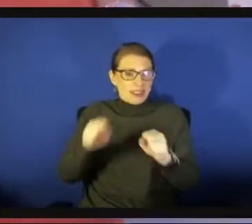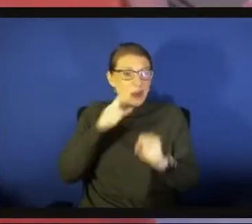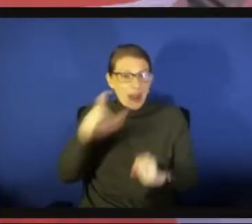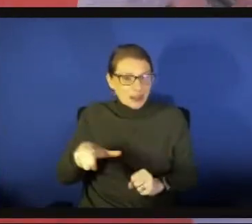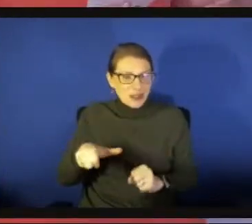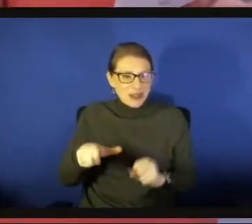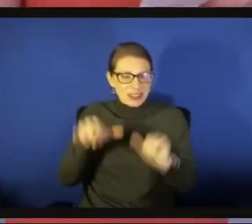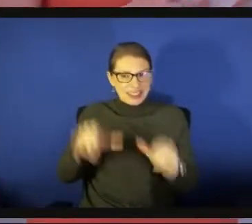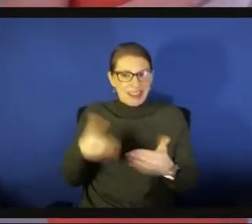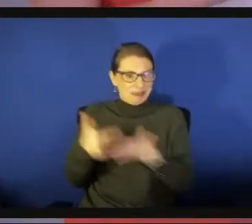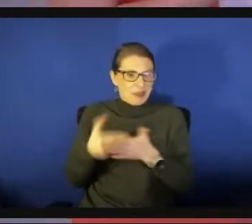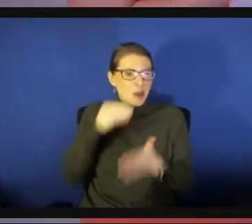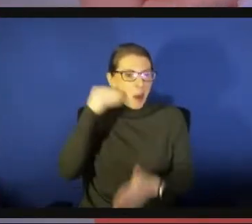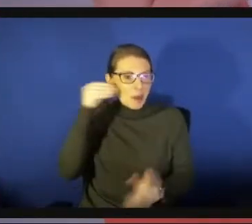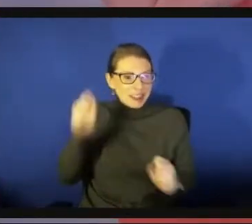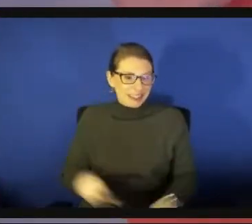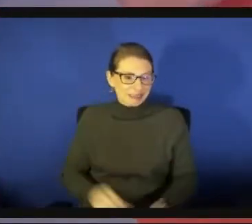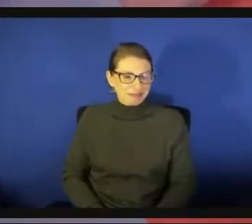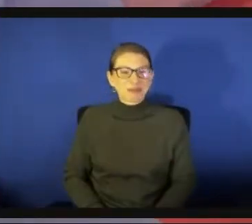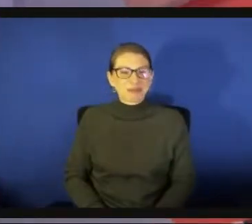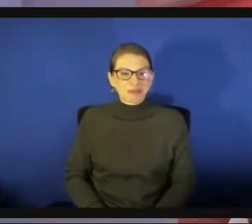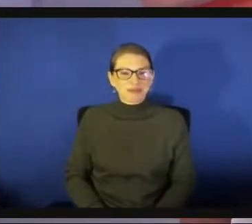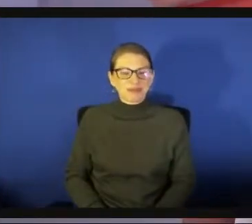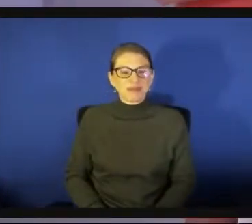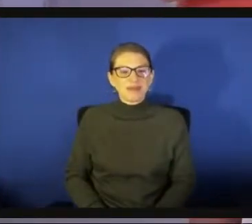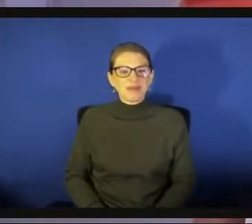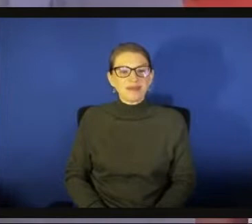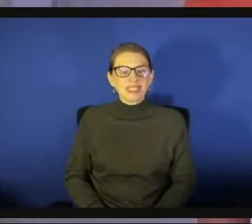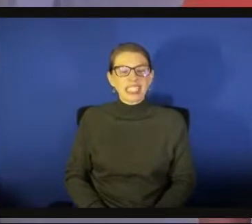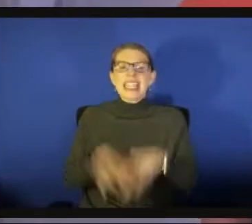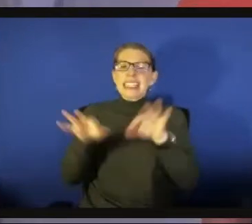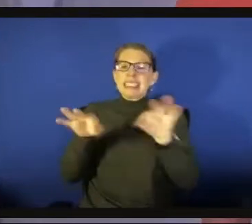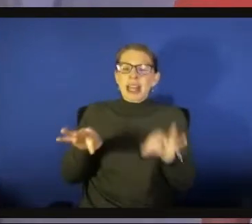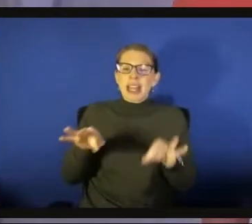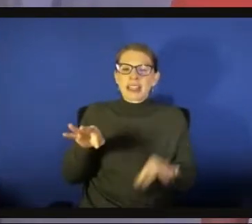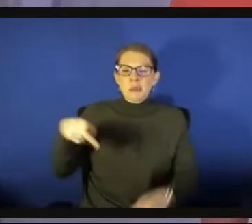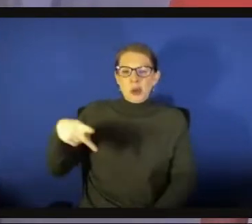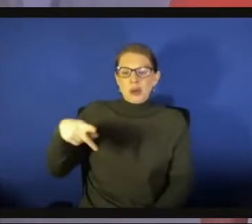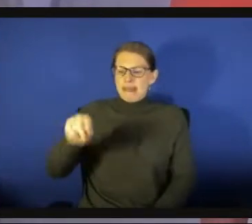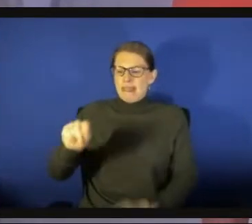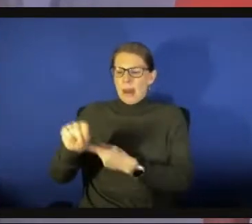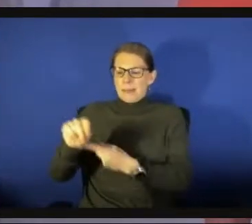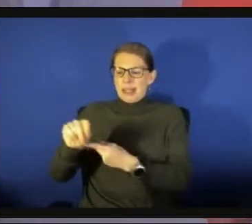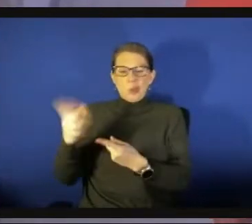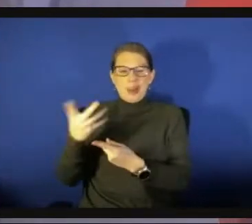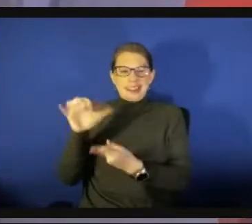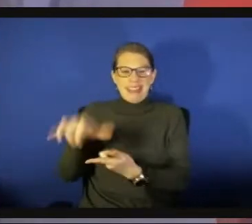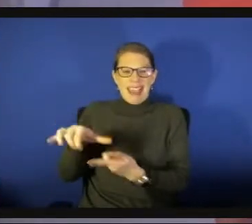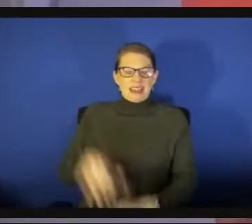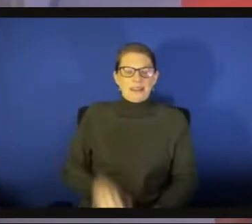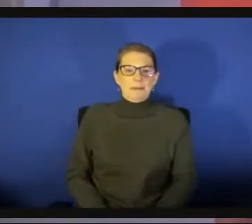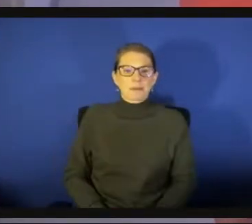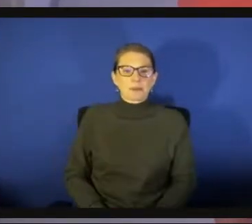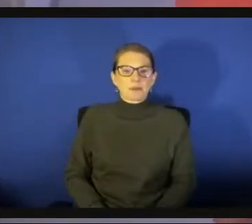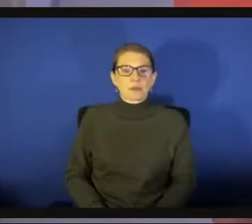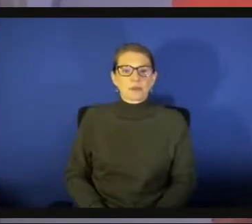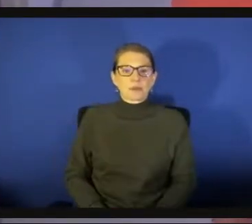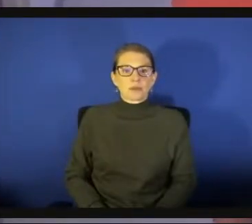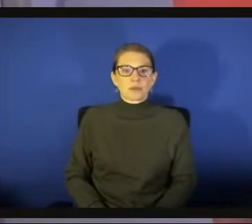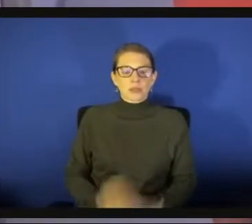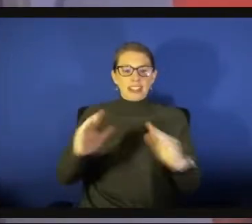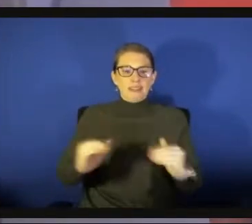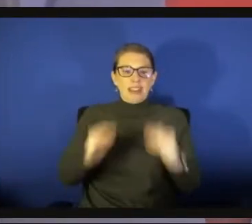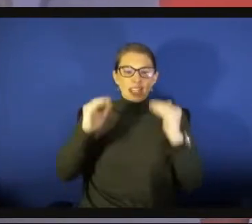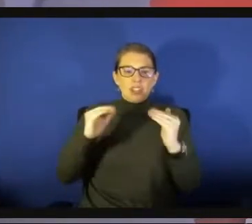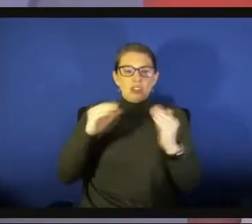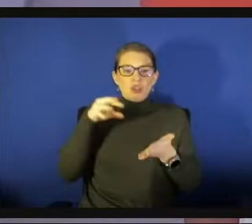proton therapy journey, just quickly tell people exactly what proton therapy is. Proton therapy is a form of advanced radiation